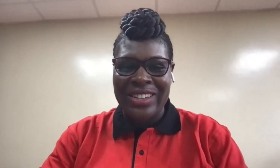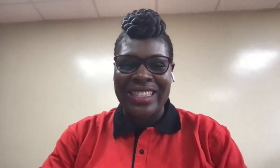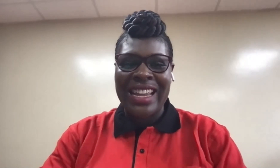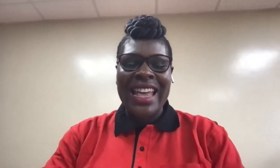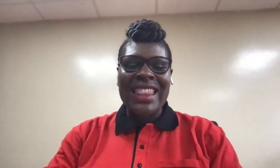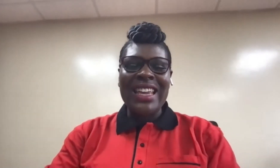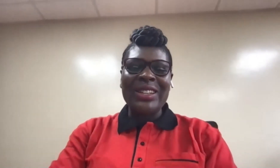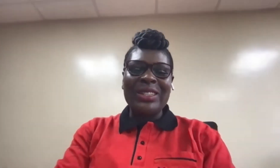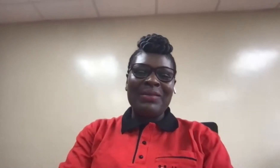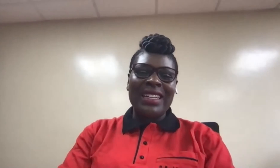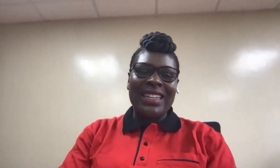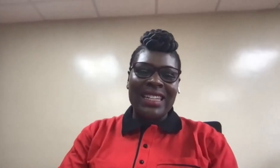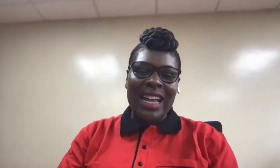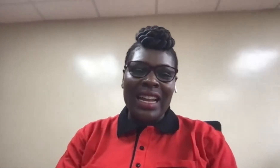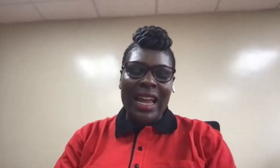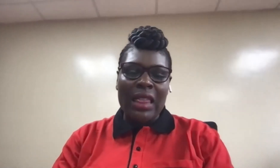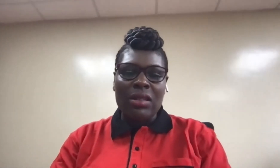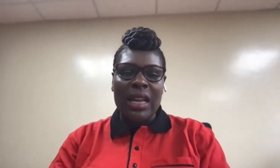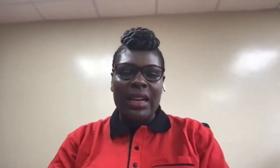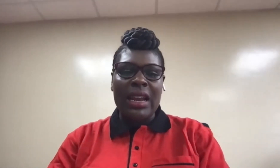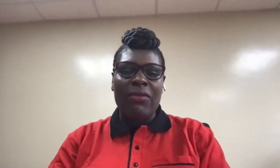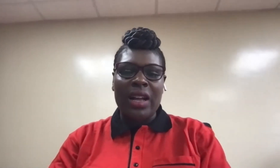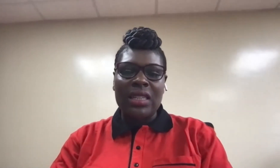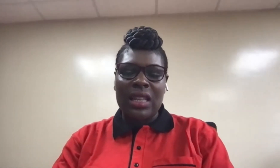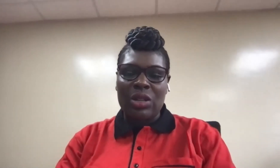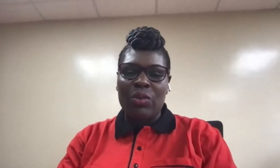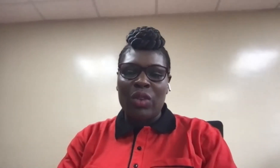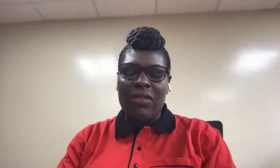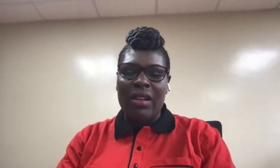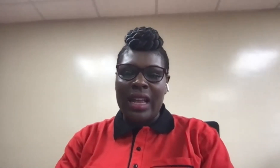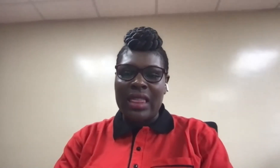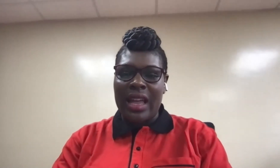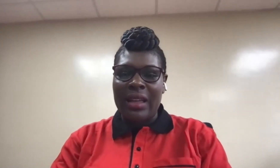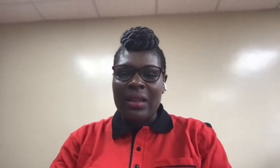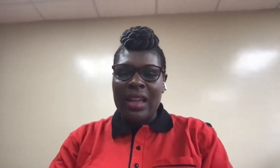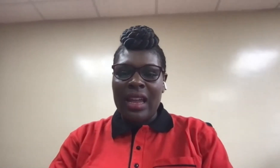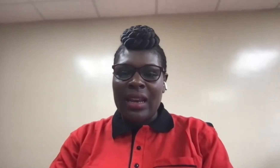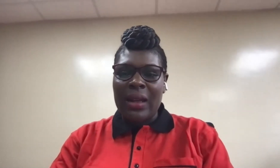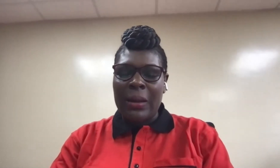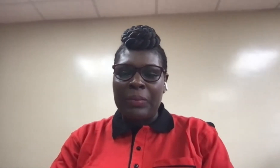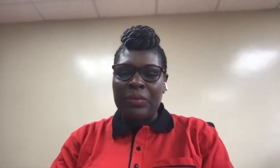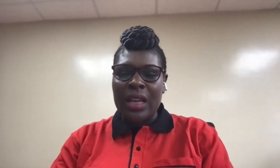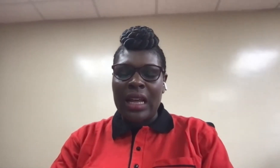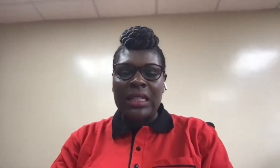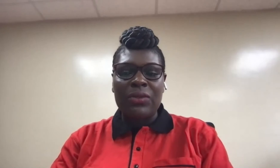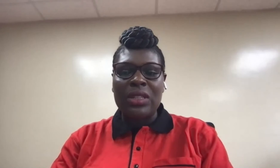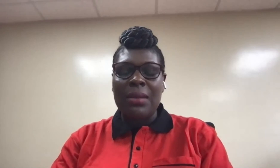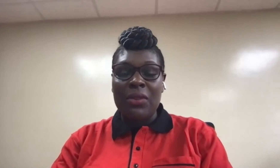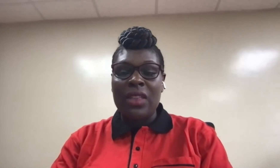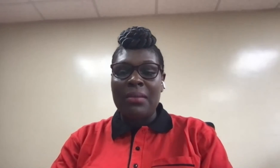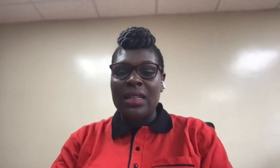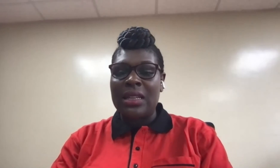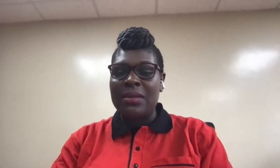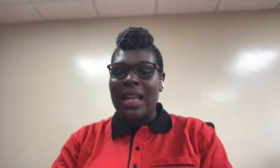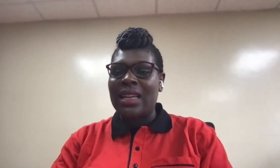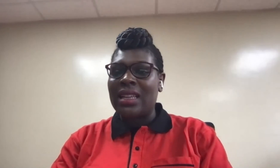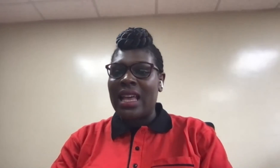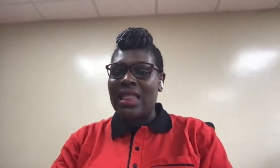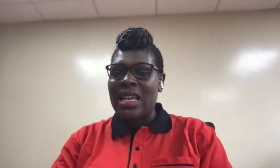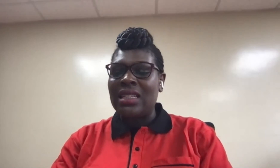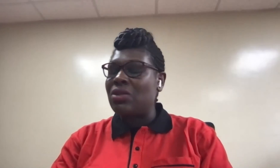of doing the claps, but let's just give Daktari a clap. If you can see the reactions